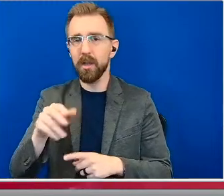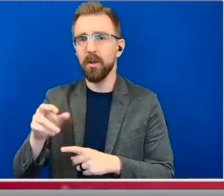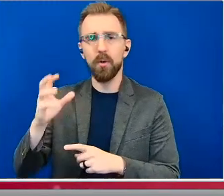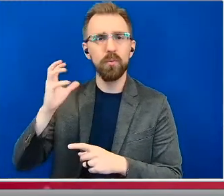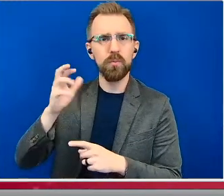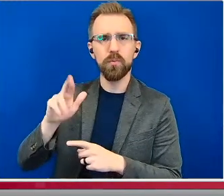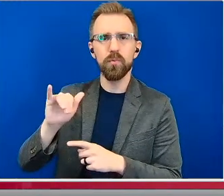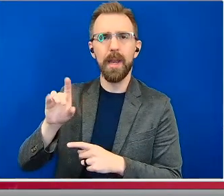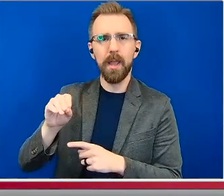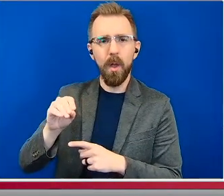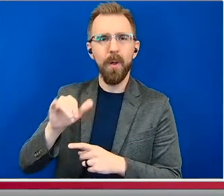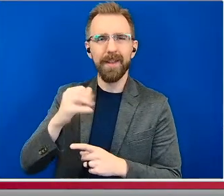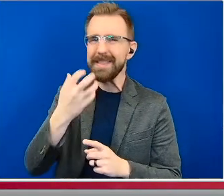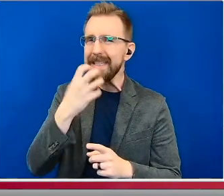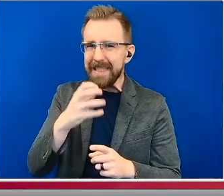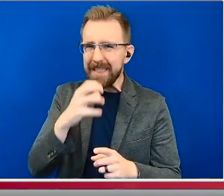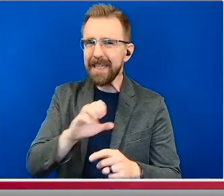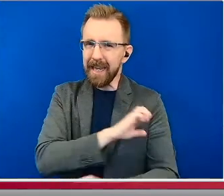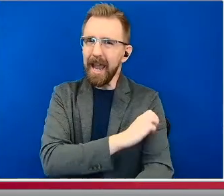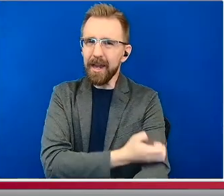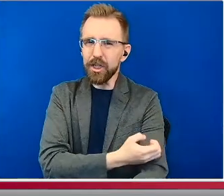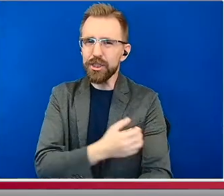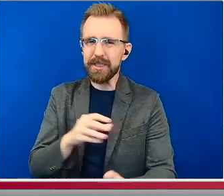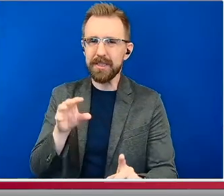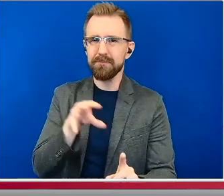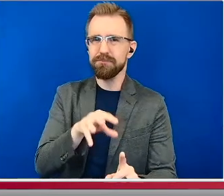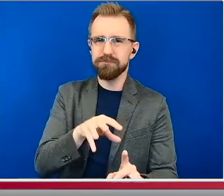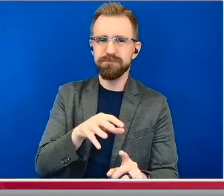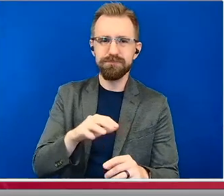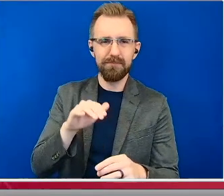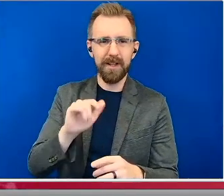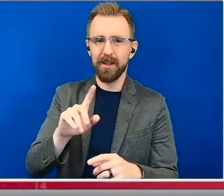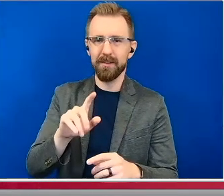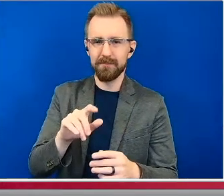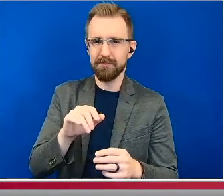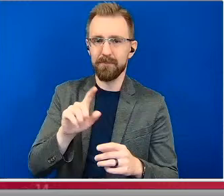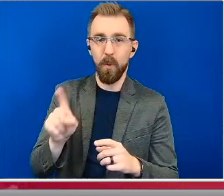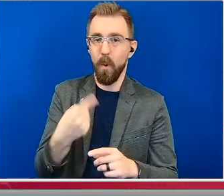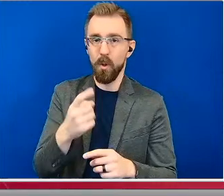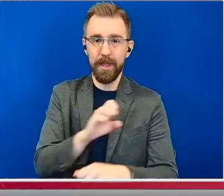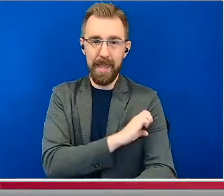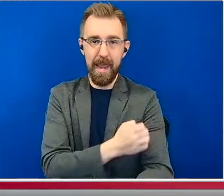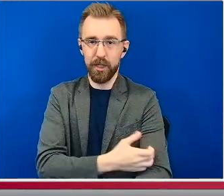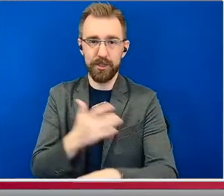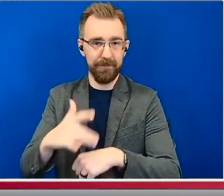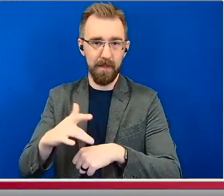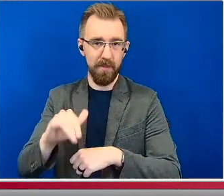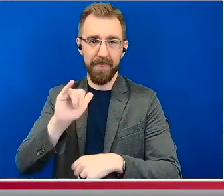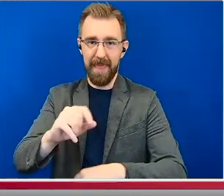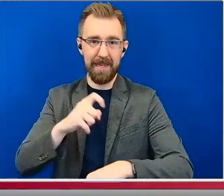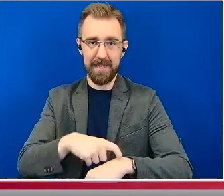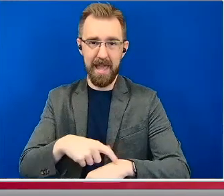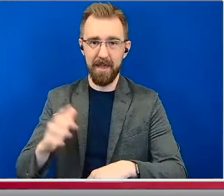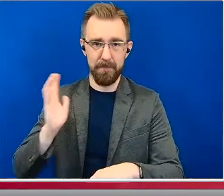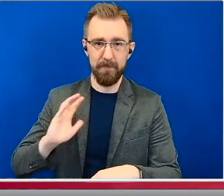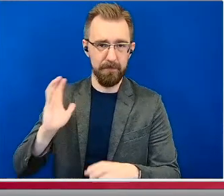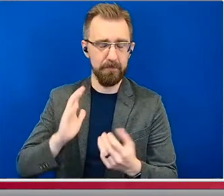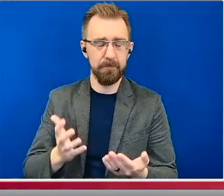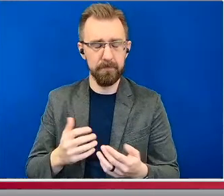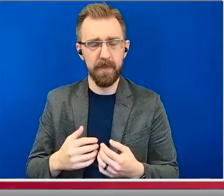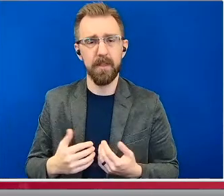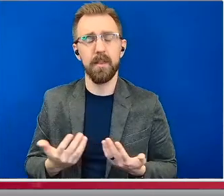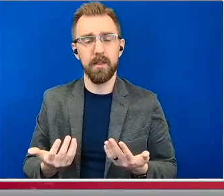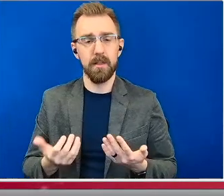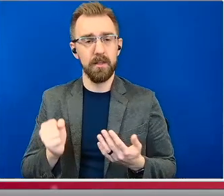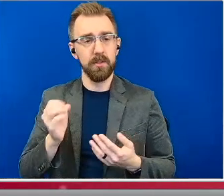heat energy, which was the only type of energy source that was available to us at that point. And you know, he was quiet for